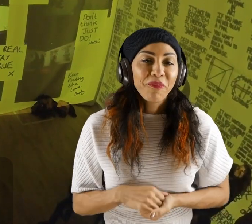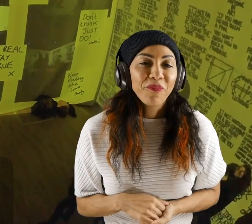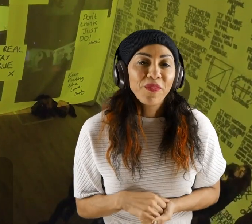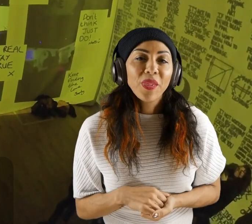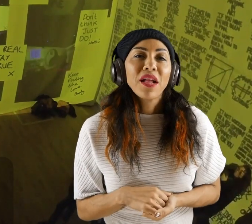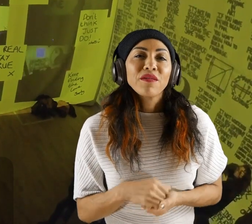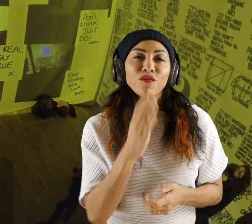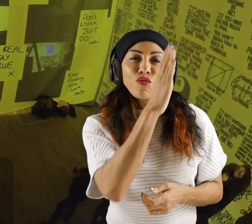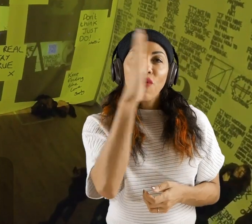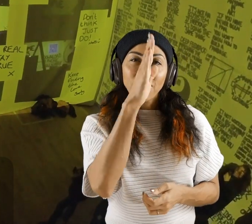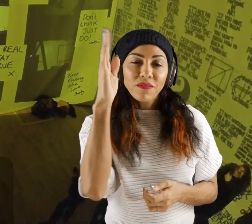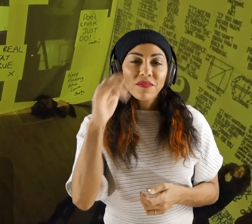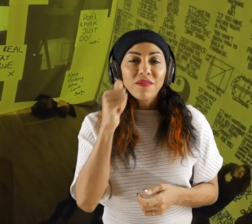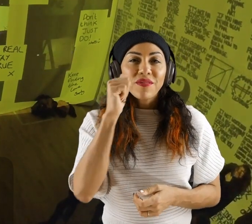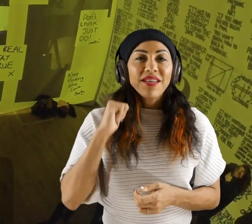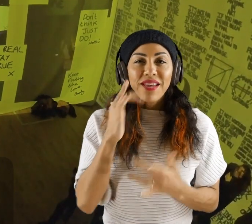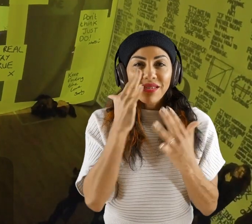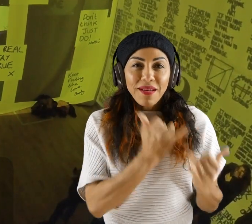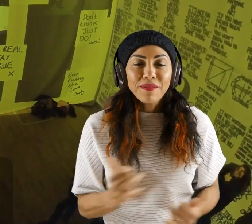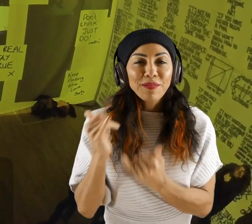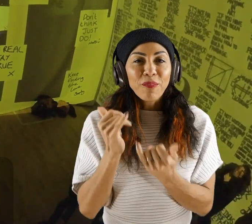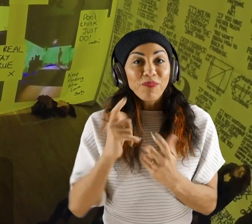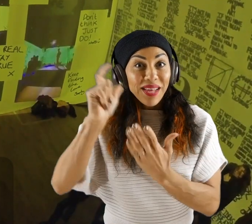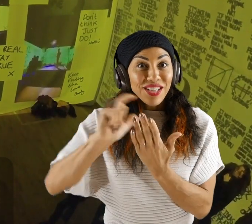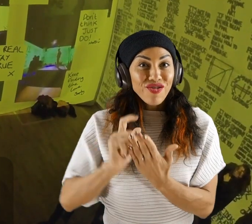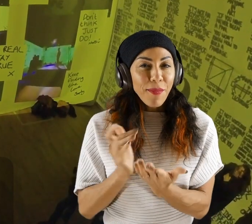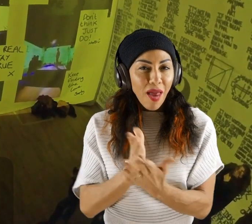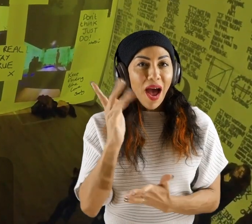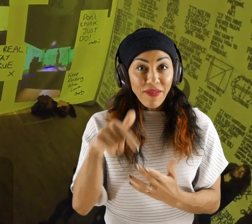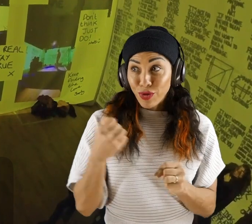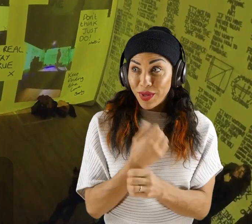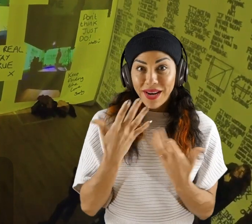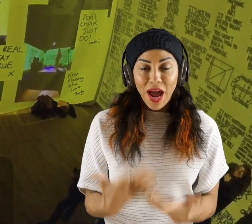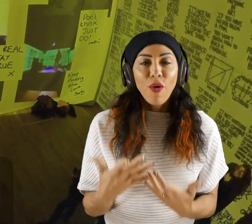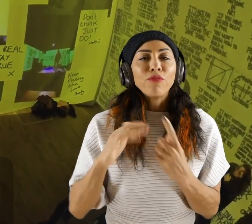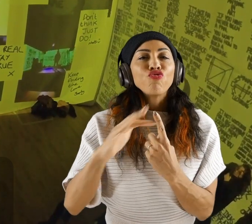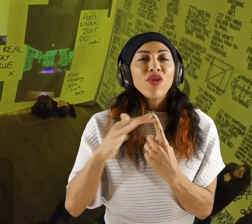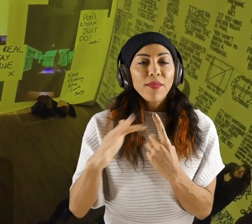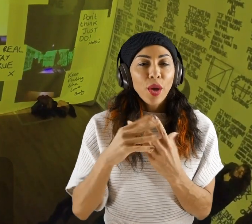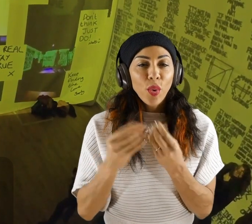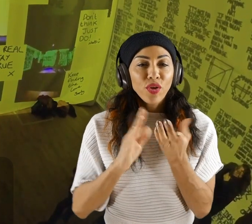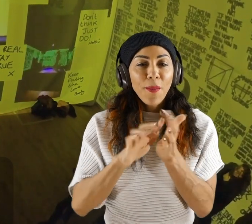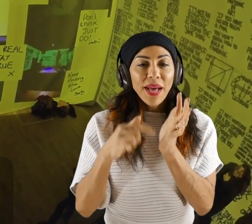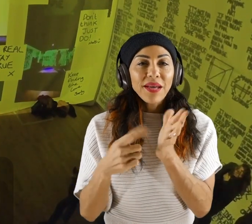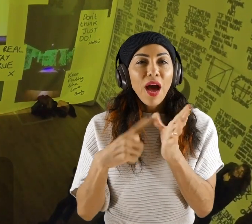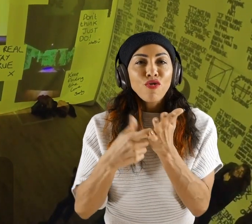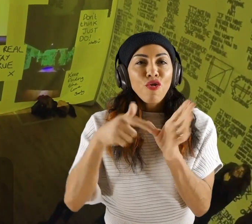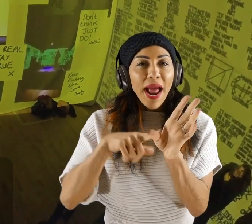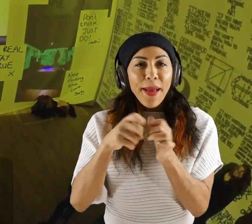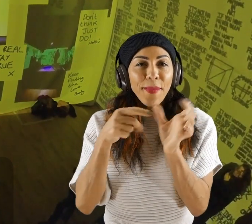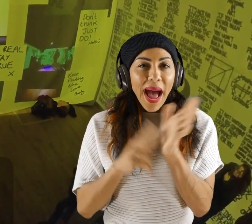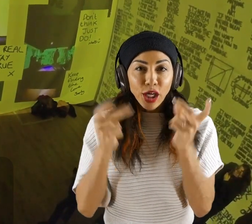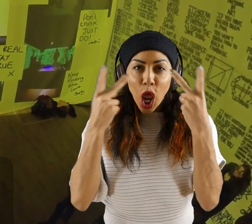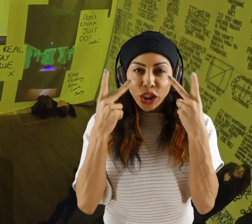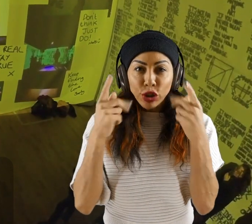on Instagram Live that I'm doing in real time now. I'm streaming with the Meta Ray-Ban glasses, just trying this thing out, see if it works, see